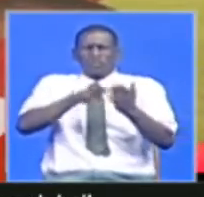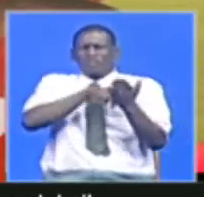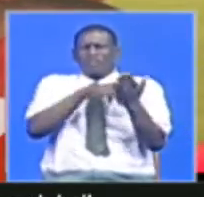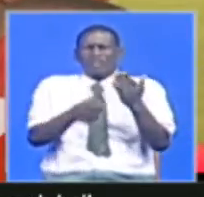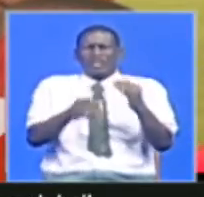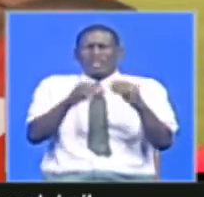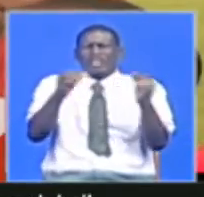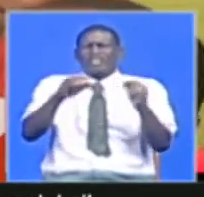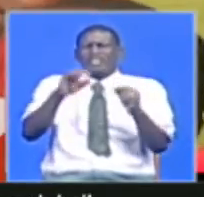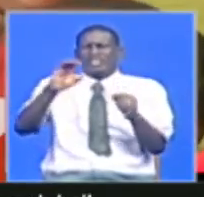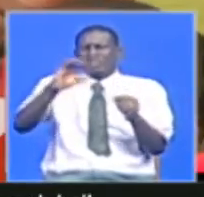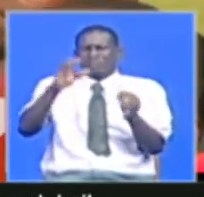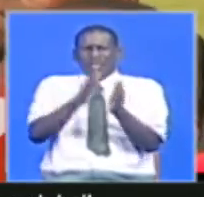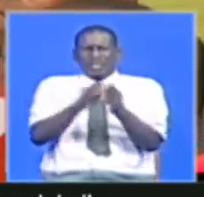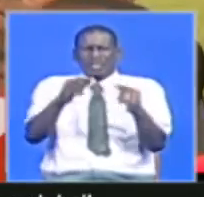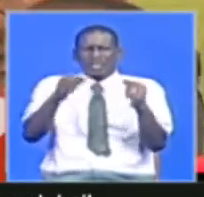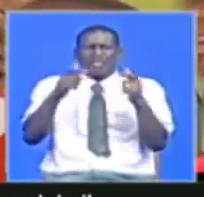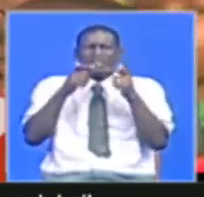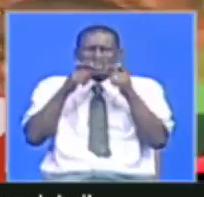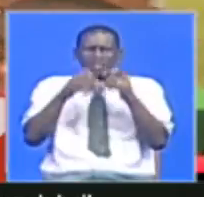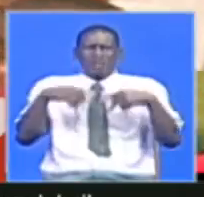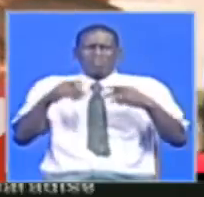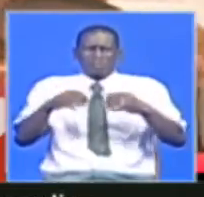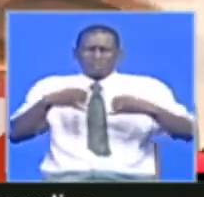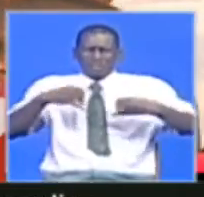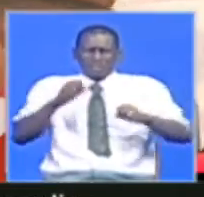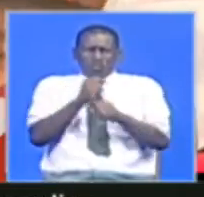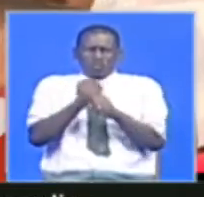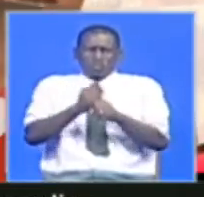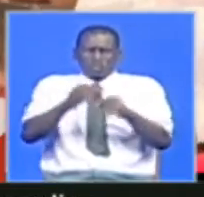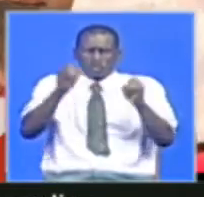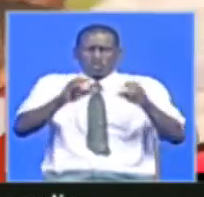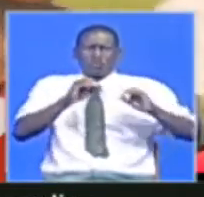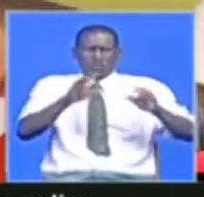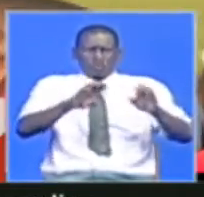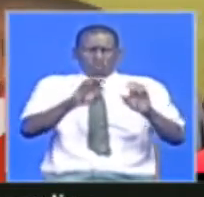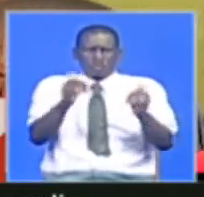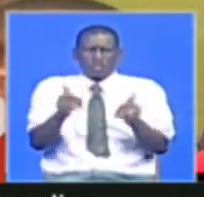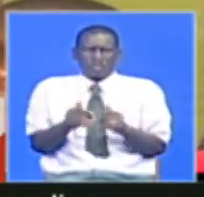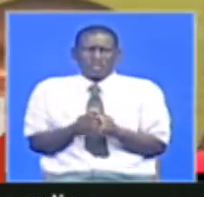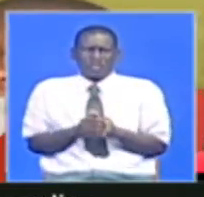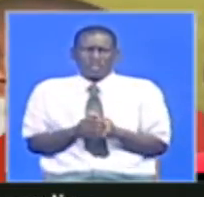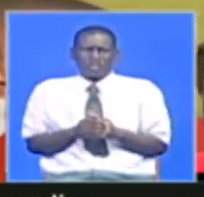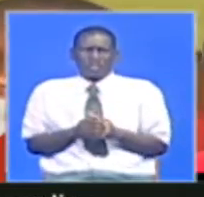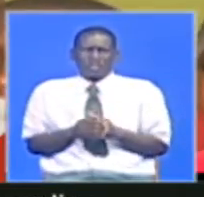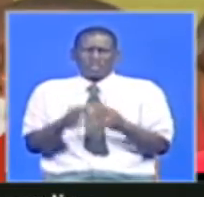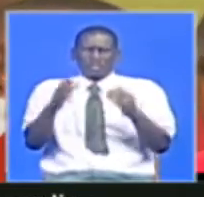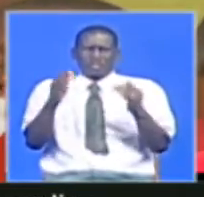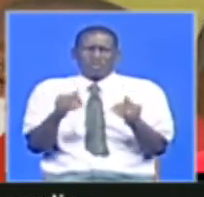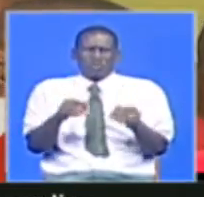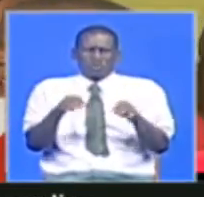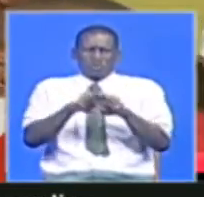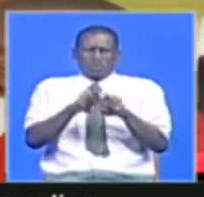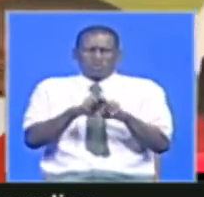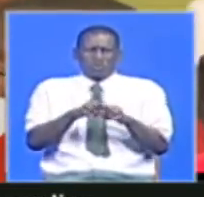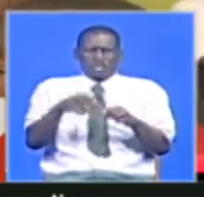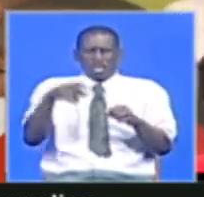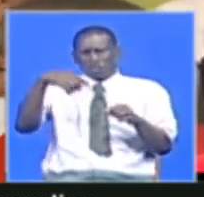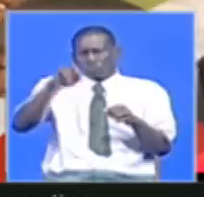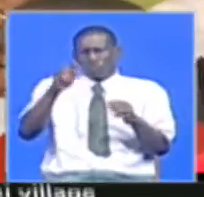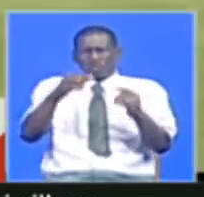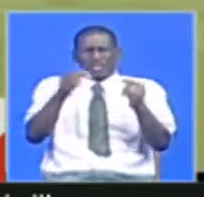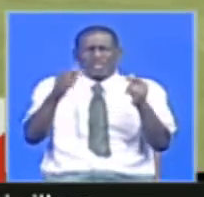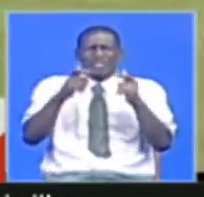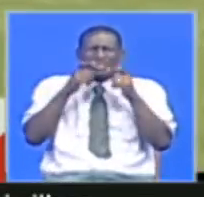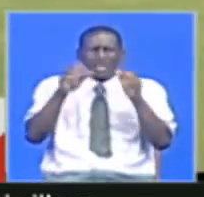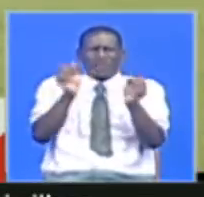So you see everybody is trying to impress the new coach. So those are like 6 points loss when he should have won about 6 points. So I've watched Tusker time and again. I've never played a game like